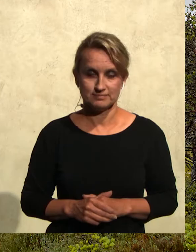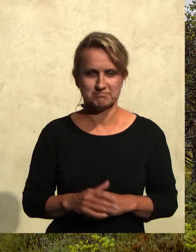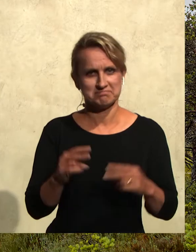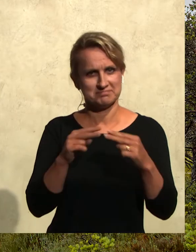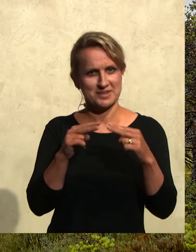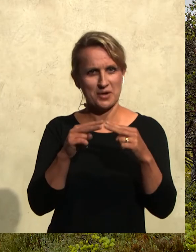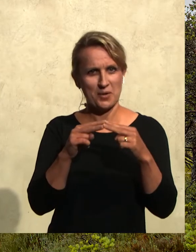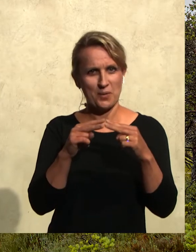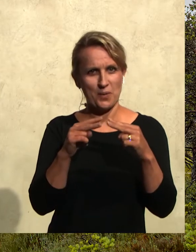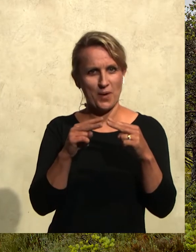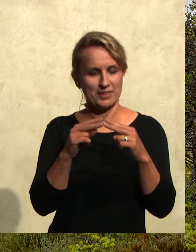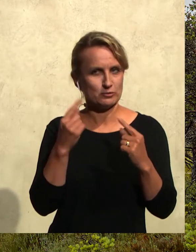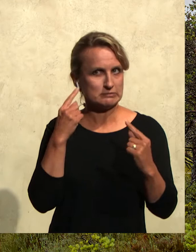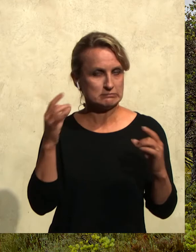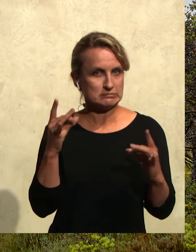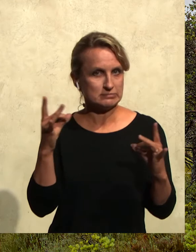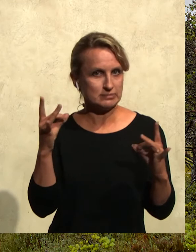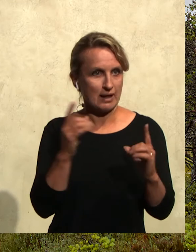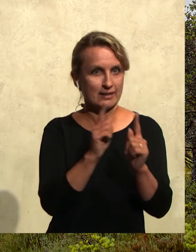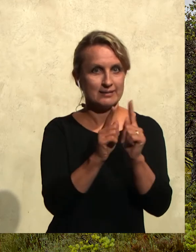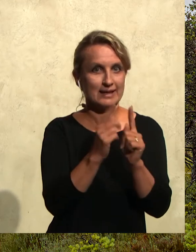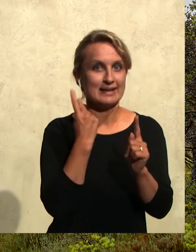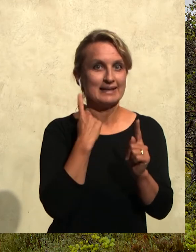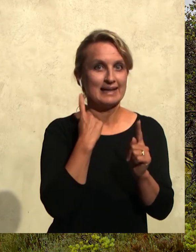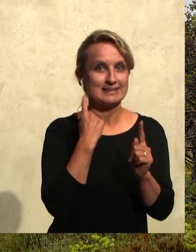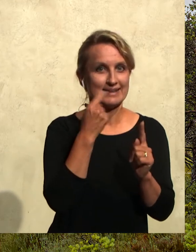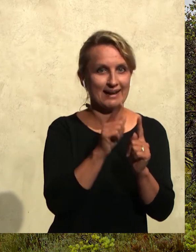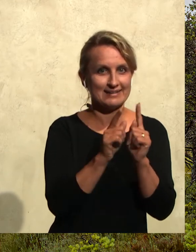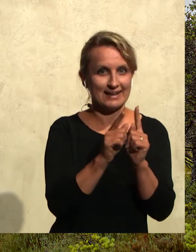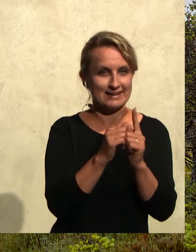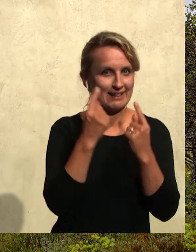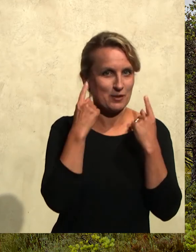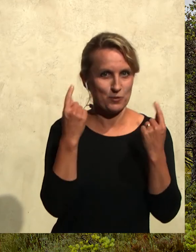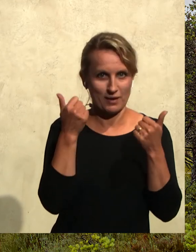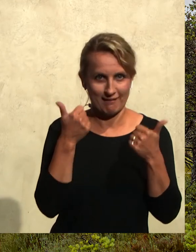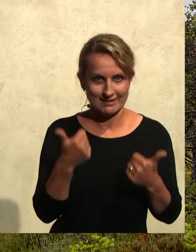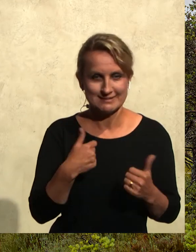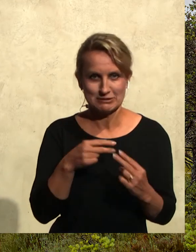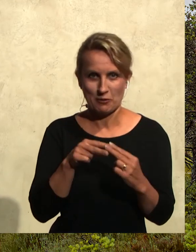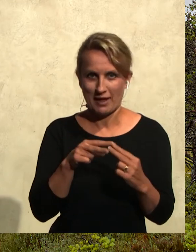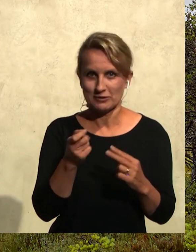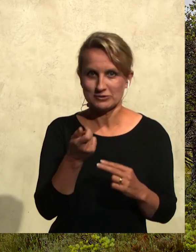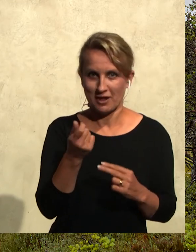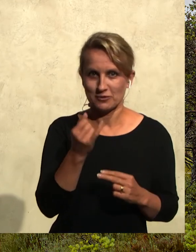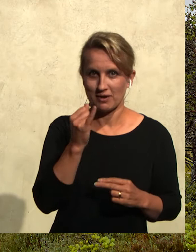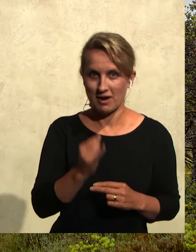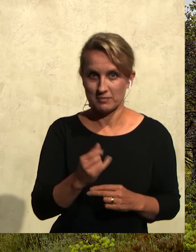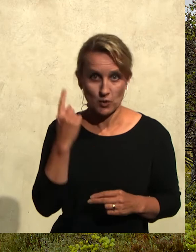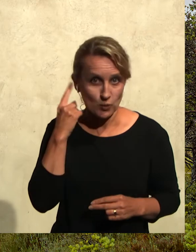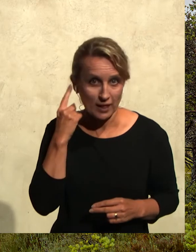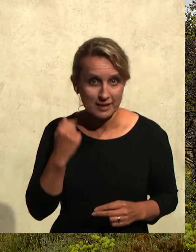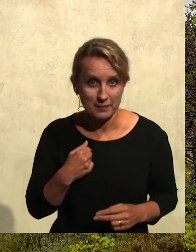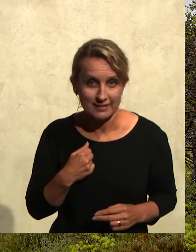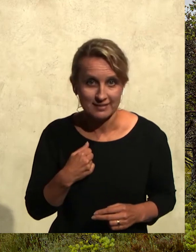So, you can hear me. Very good morning to you all. And in Estonian, I think I would